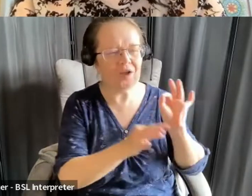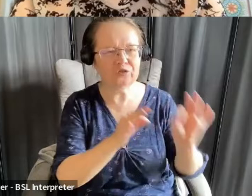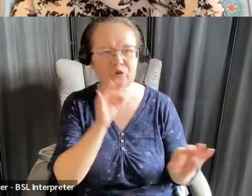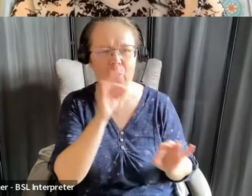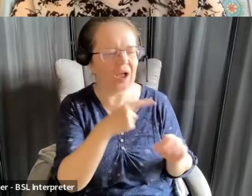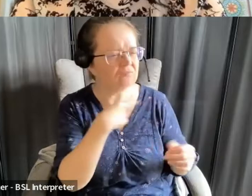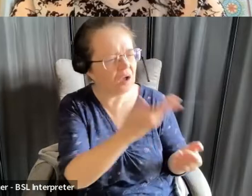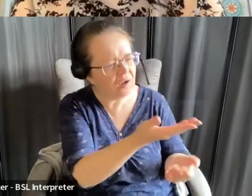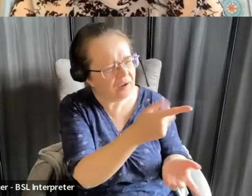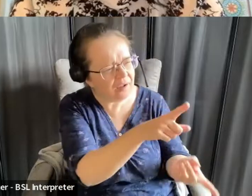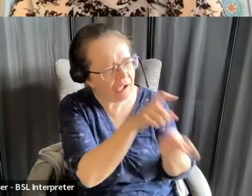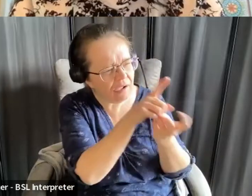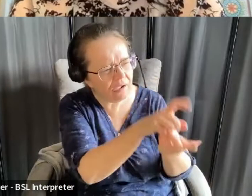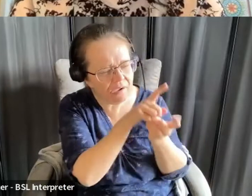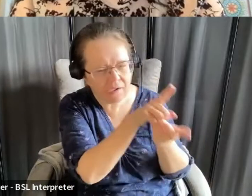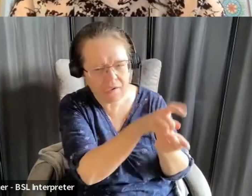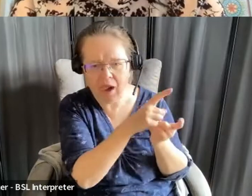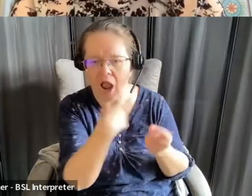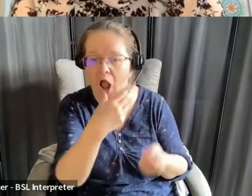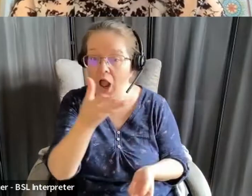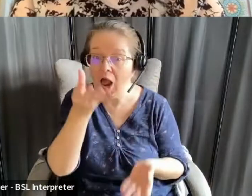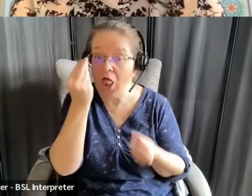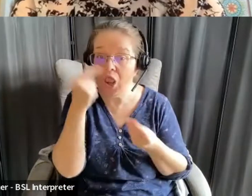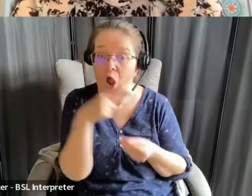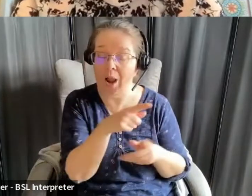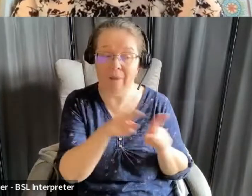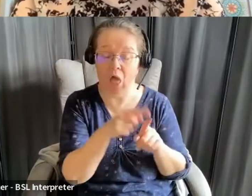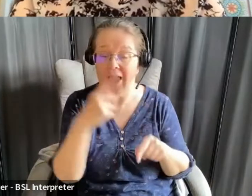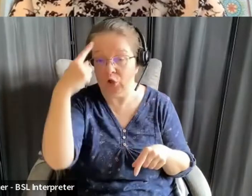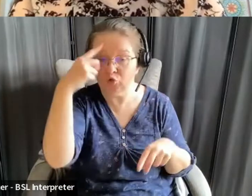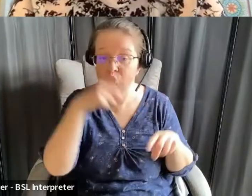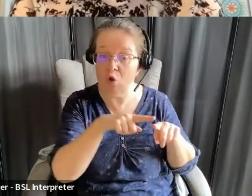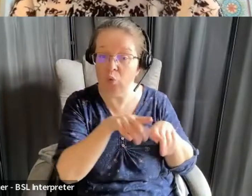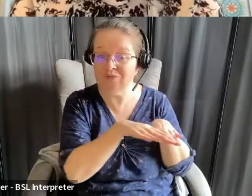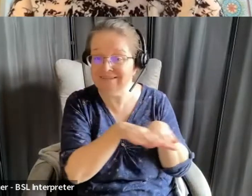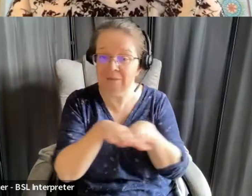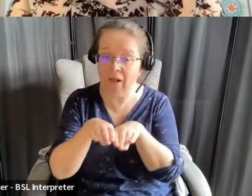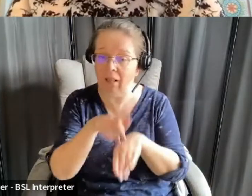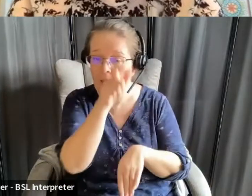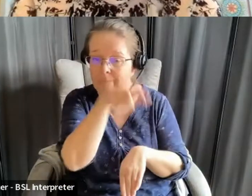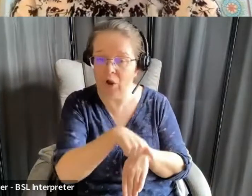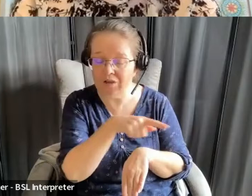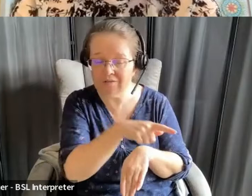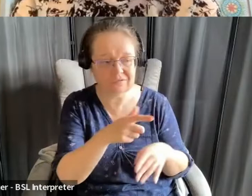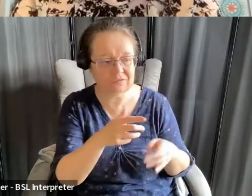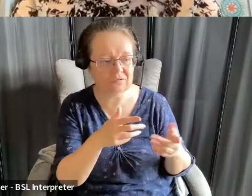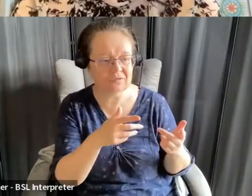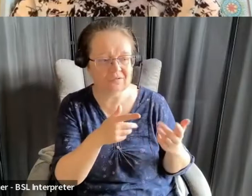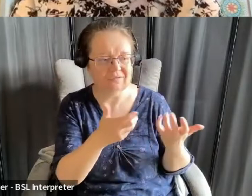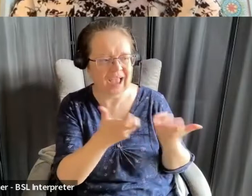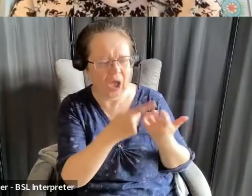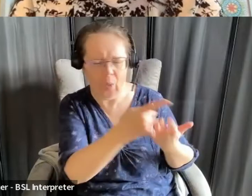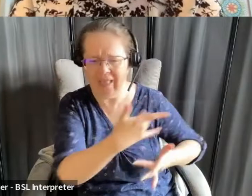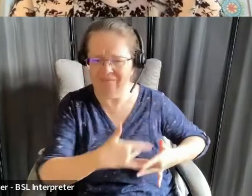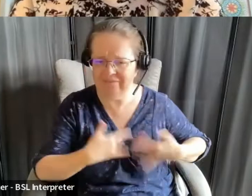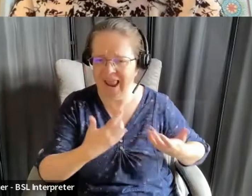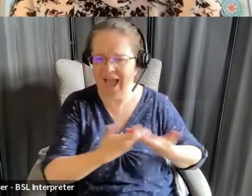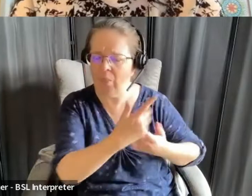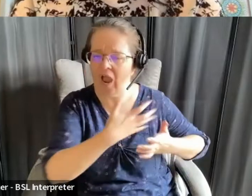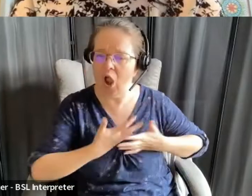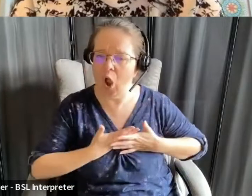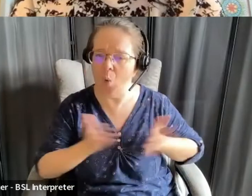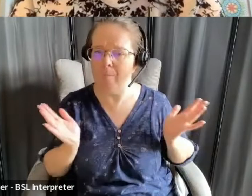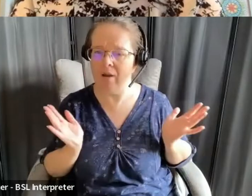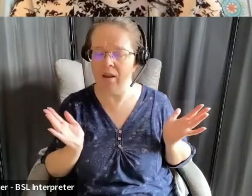off them. So if I can learn off a neurotypical person how they're feeling and how they can open up, it gives me